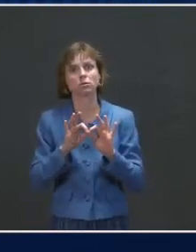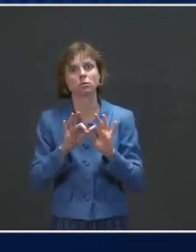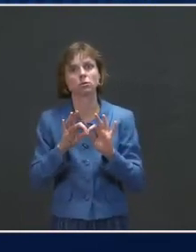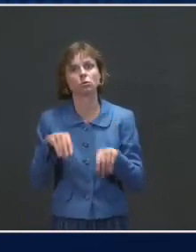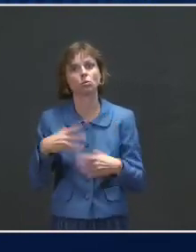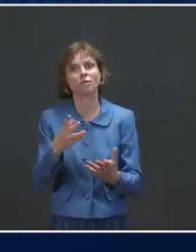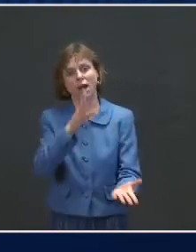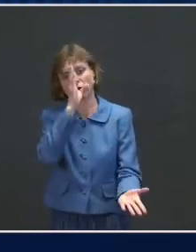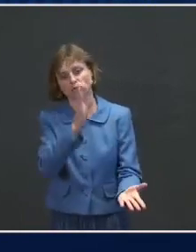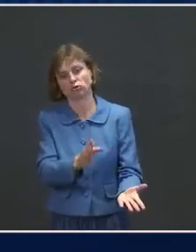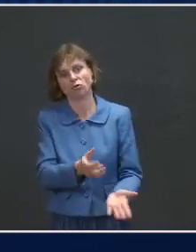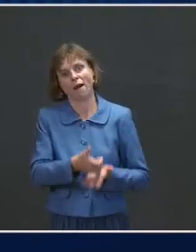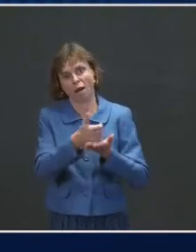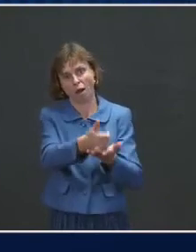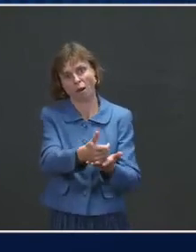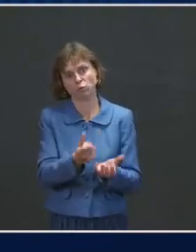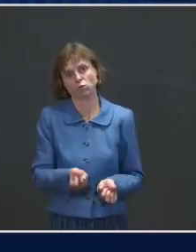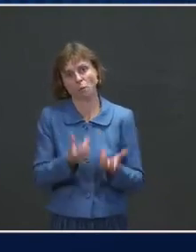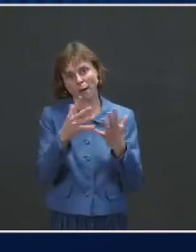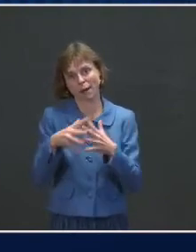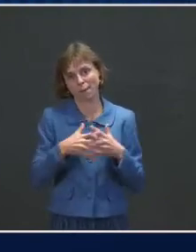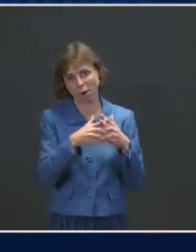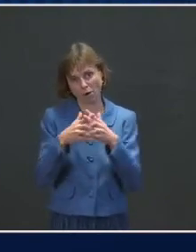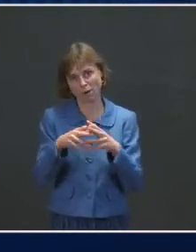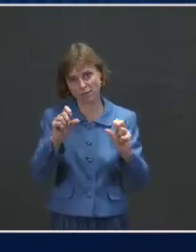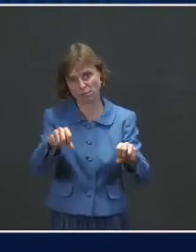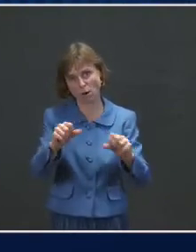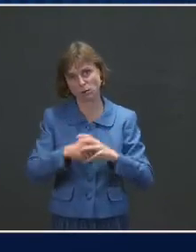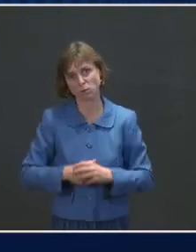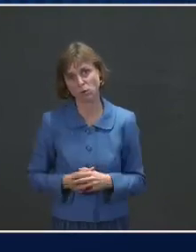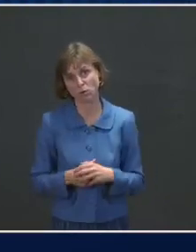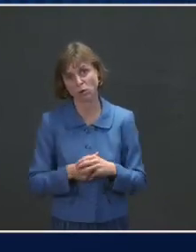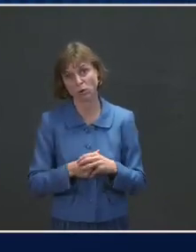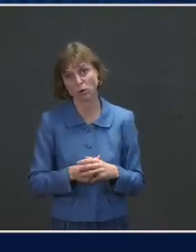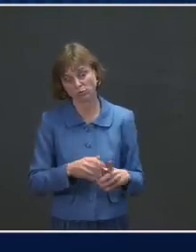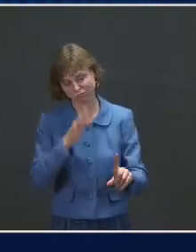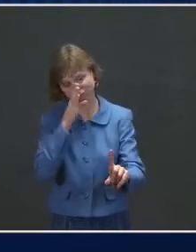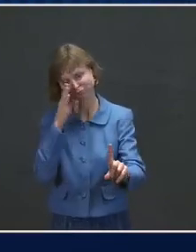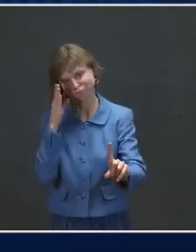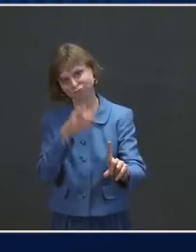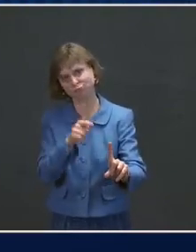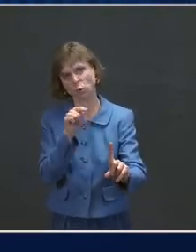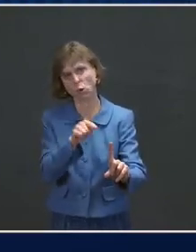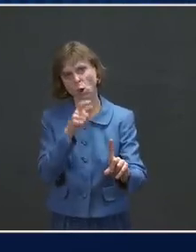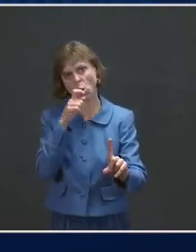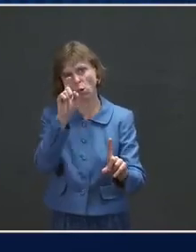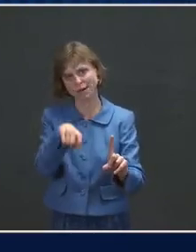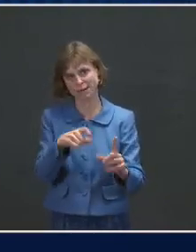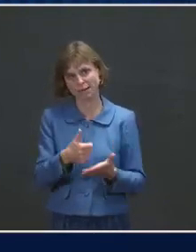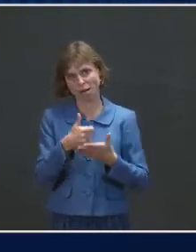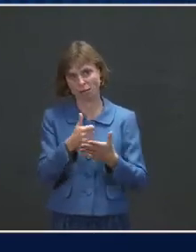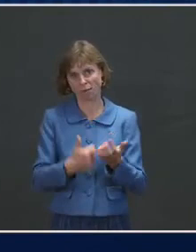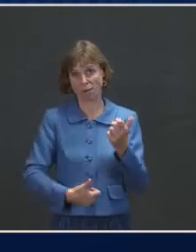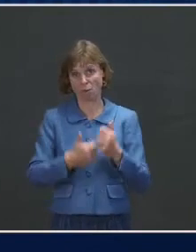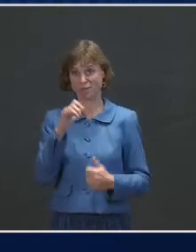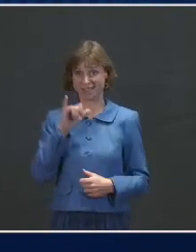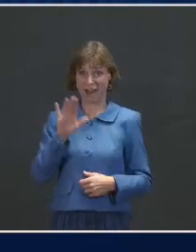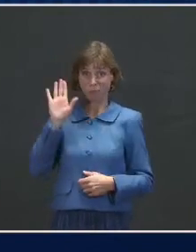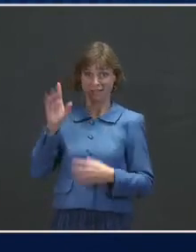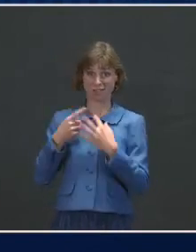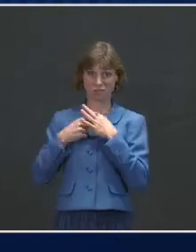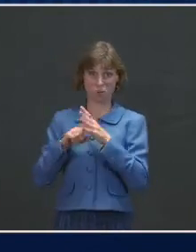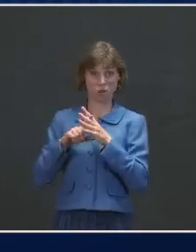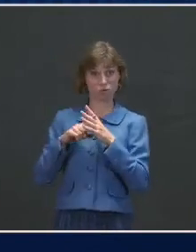relief to as many Americans as possible and target that relief to the Americans who need help the most. And that's how his original plan and